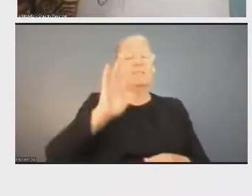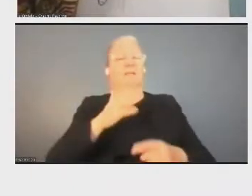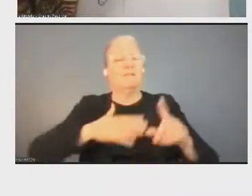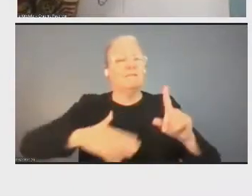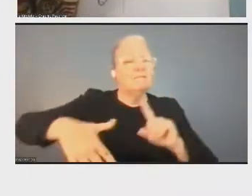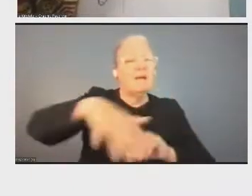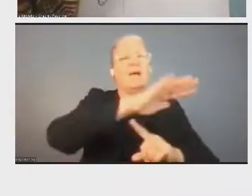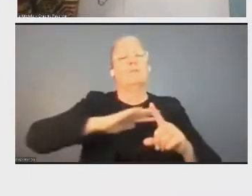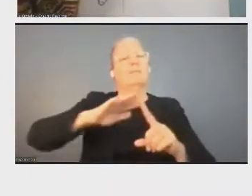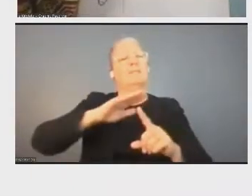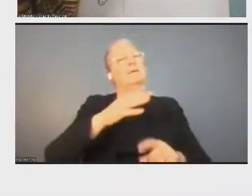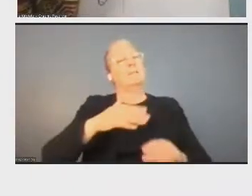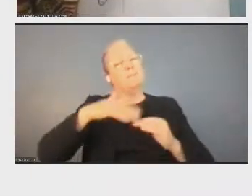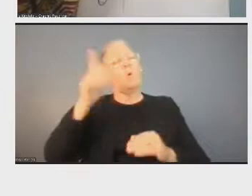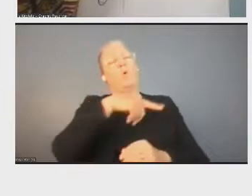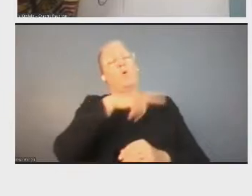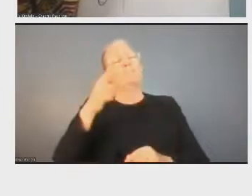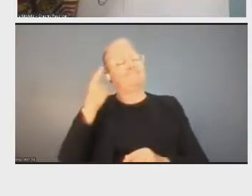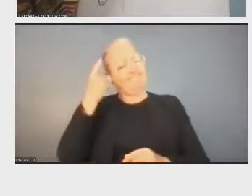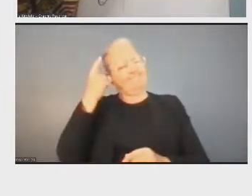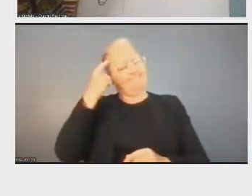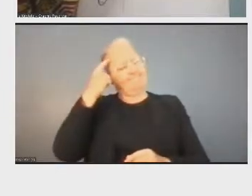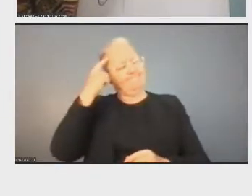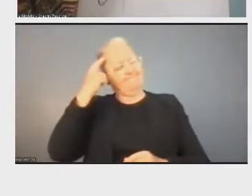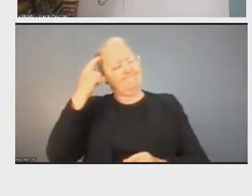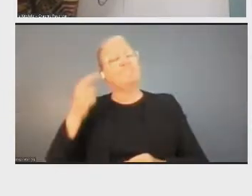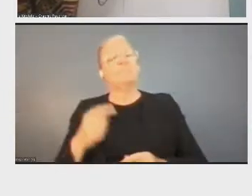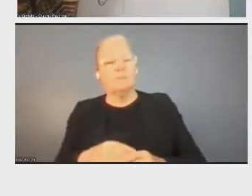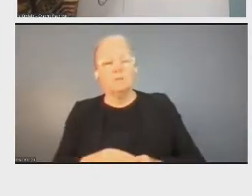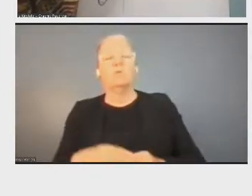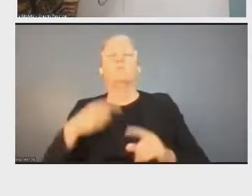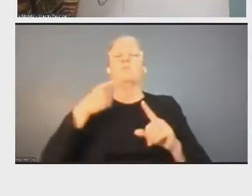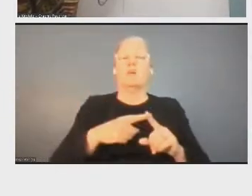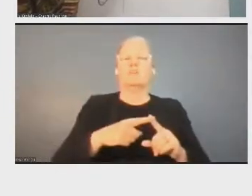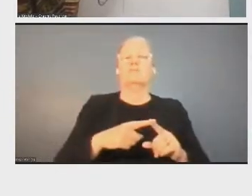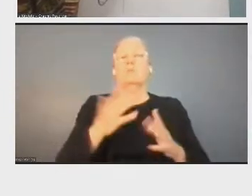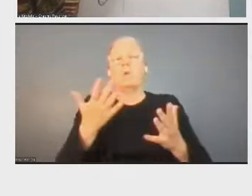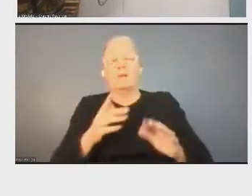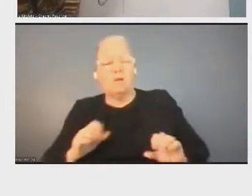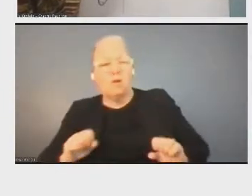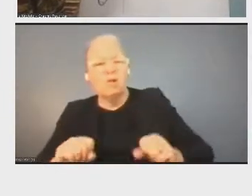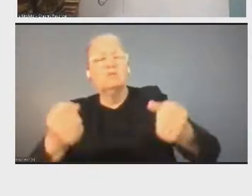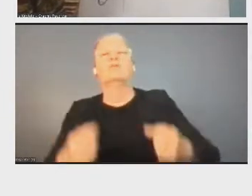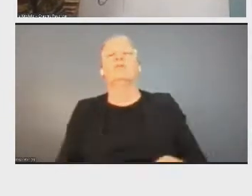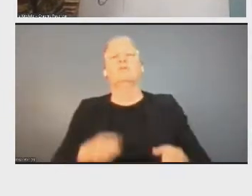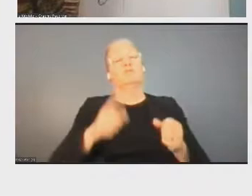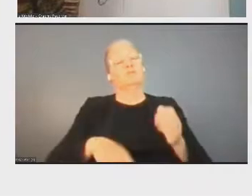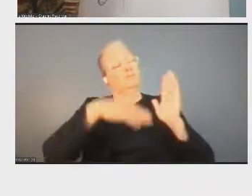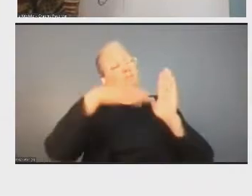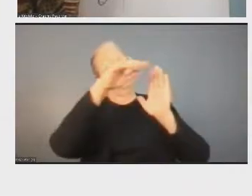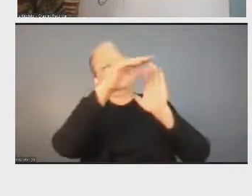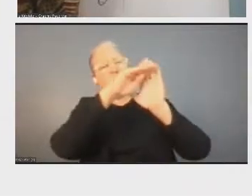including gender-responsive actions into environmental policy spaces, in particular to